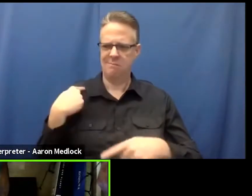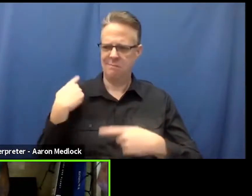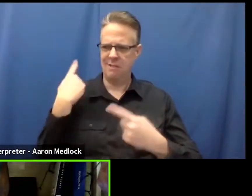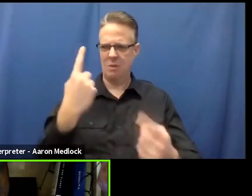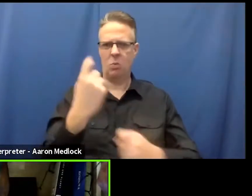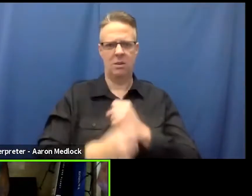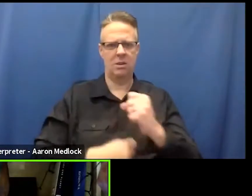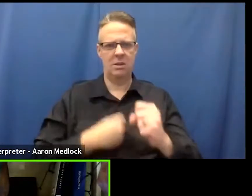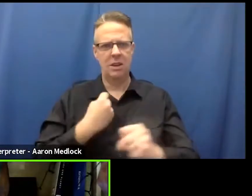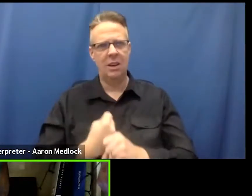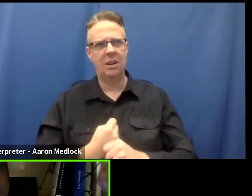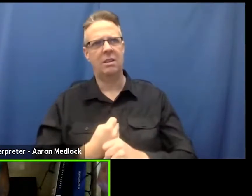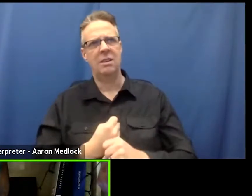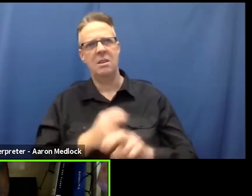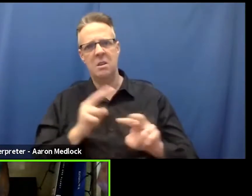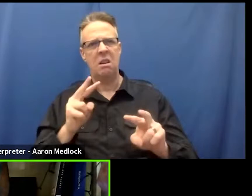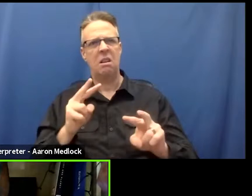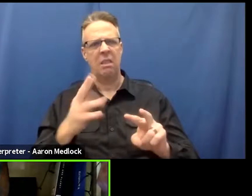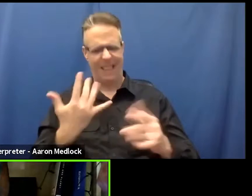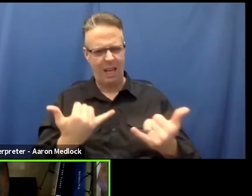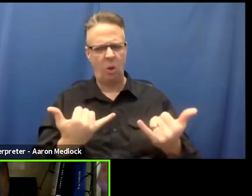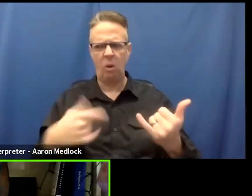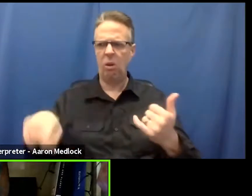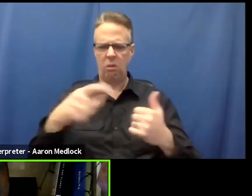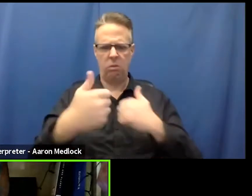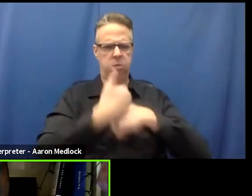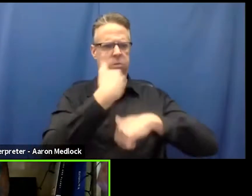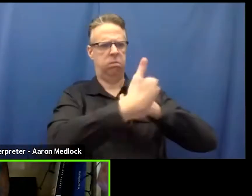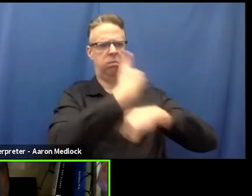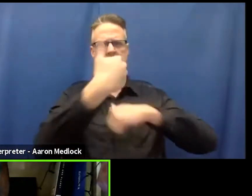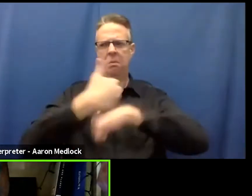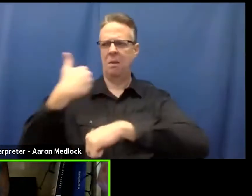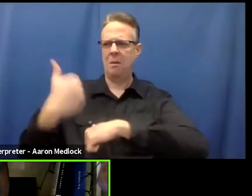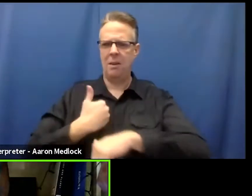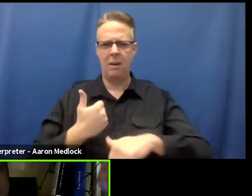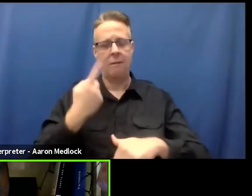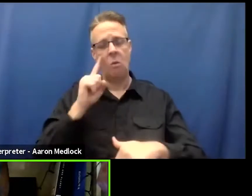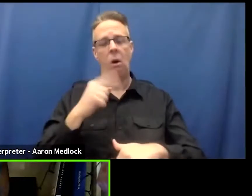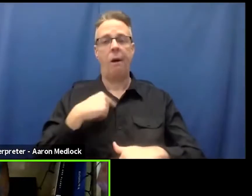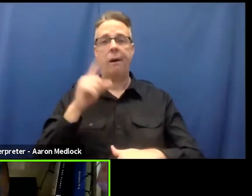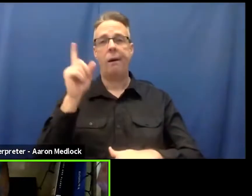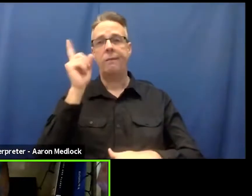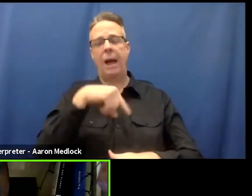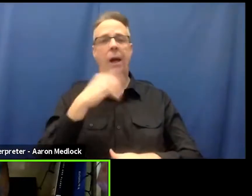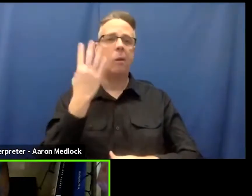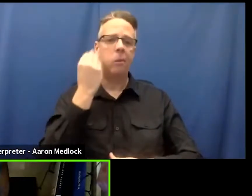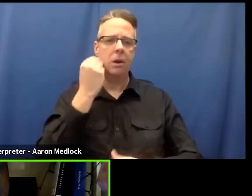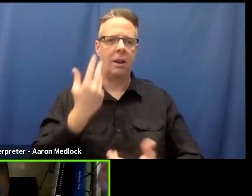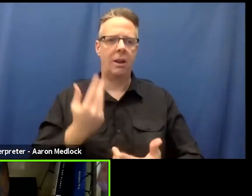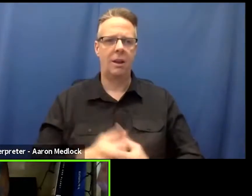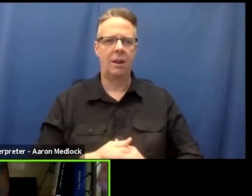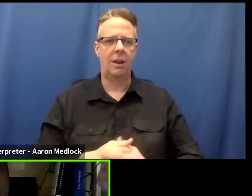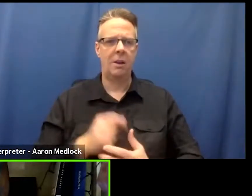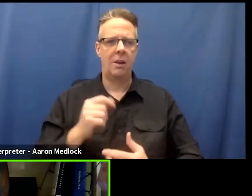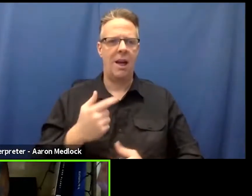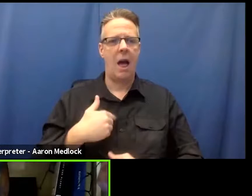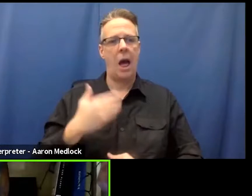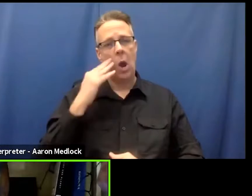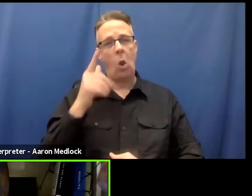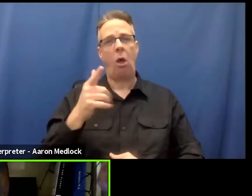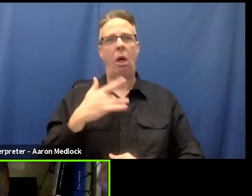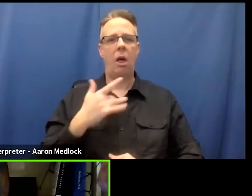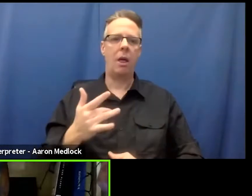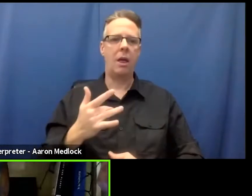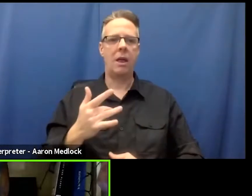year to then be accused of faking their disability. I get quite regularly accused of faking